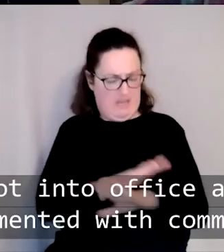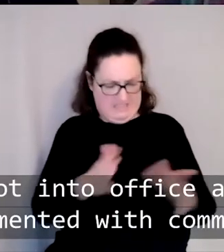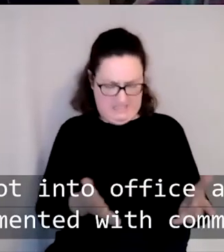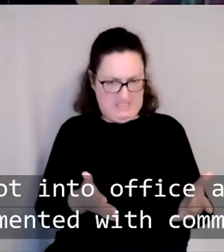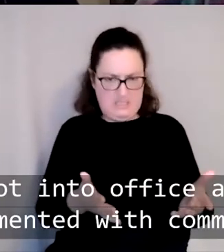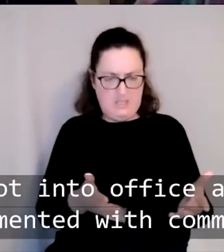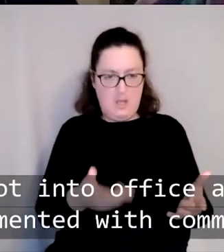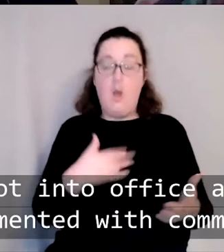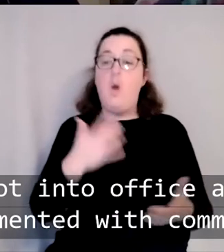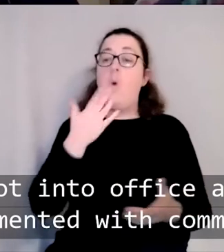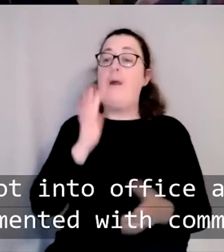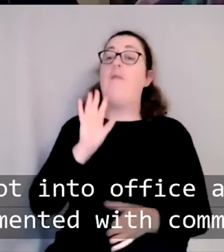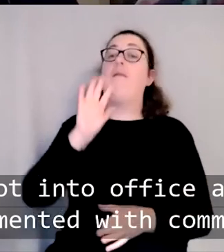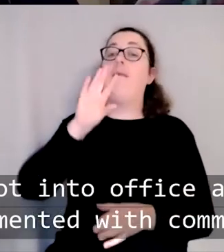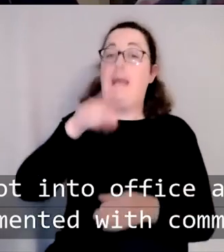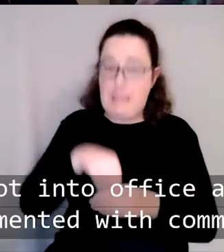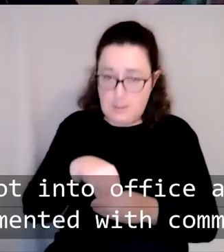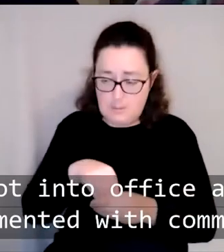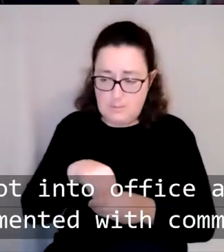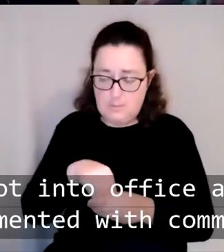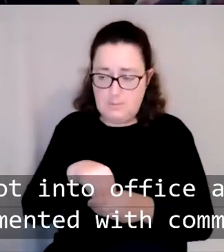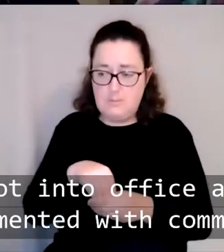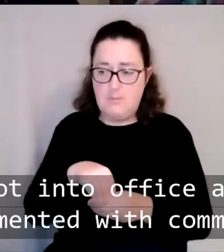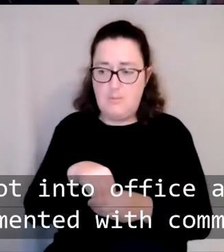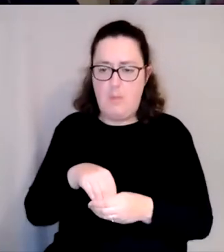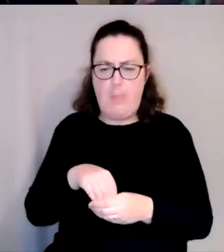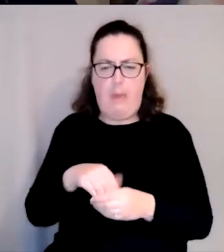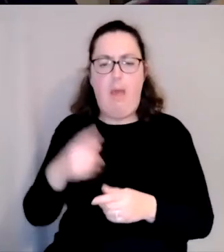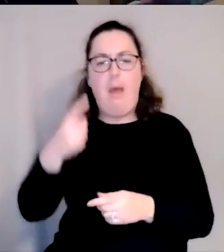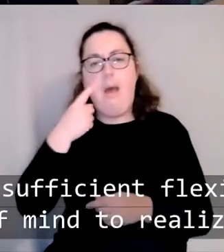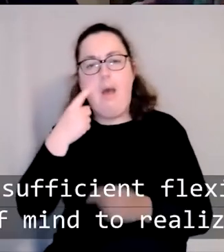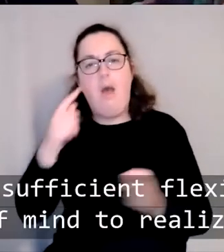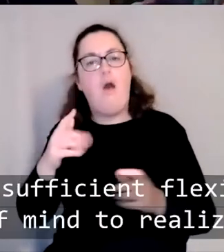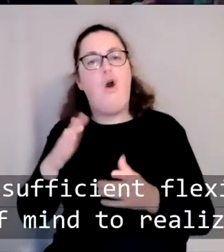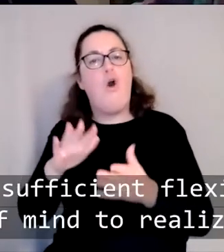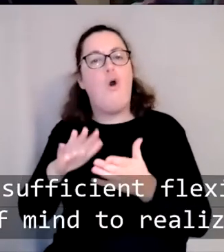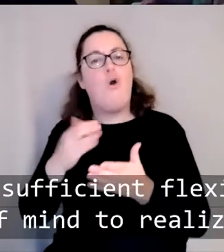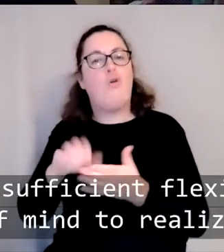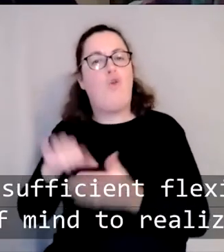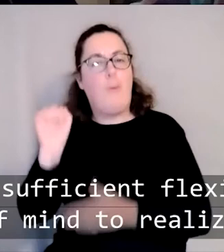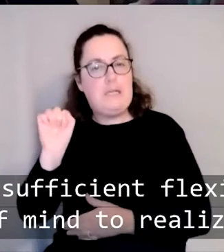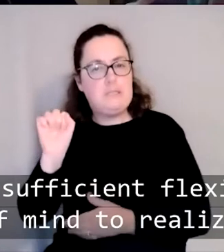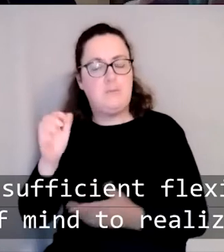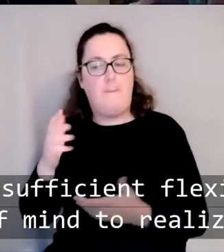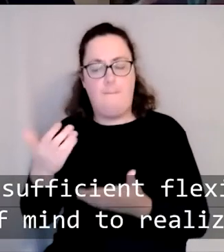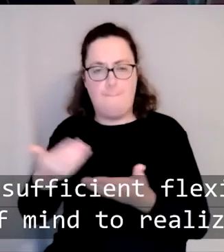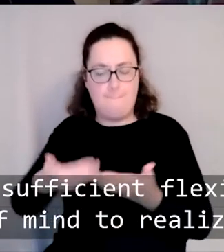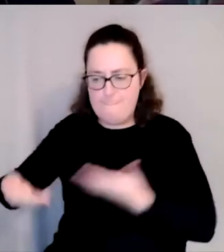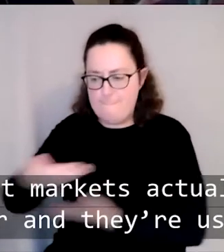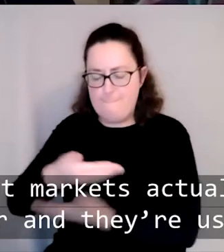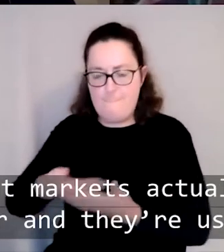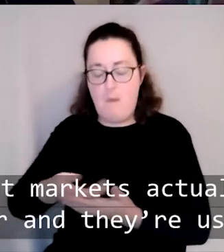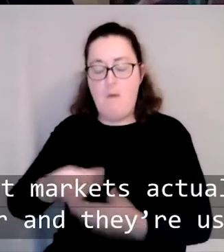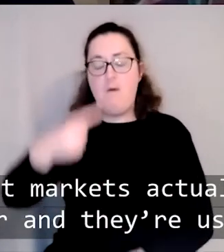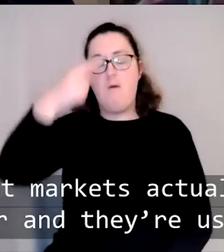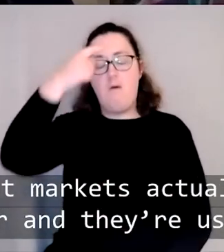and they'd experimented with war communism, he had sufficient flexibility of mind to realize